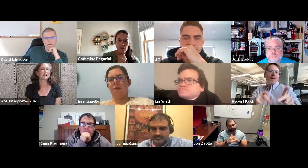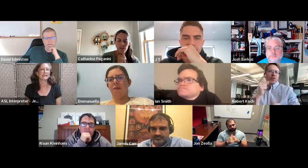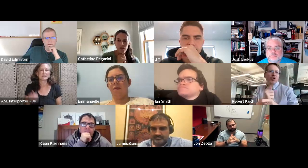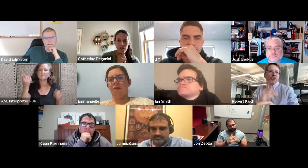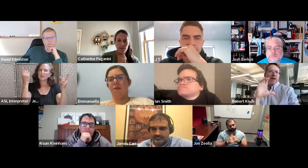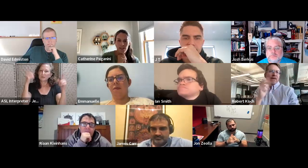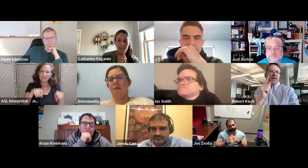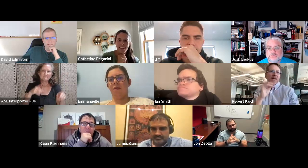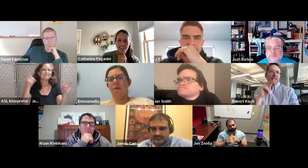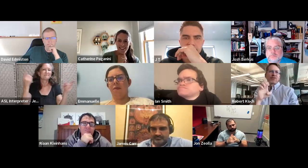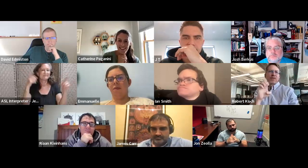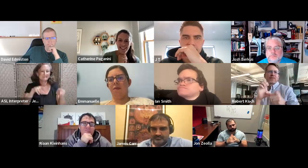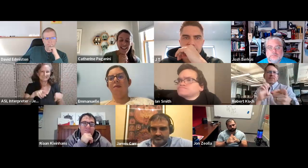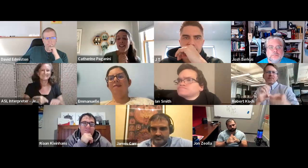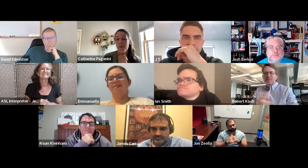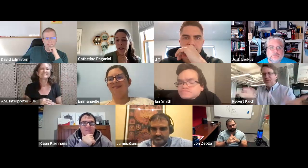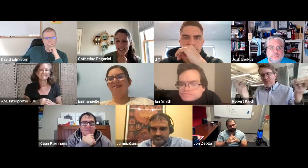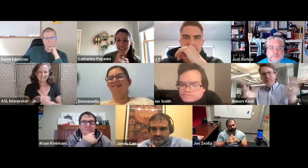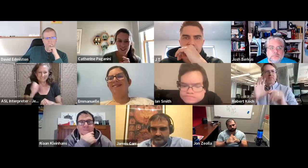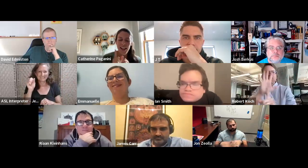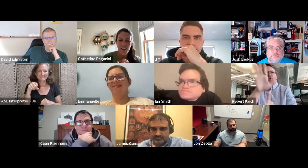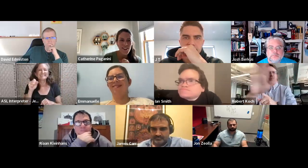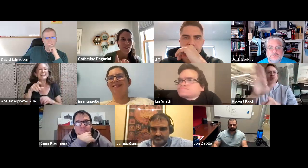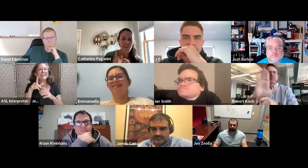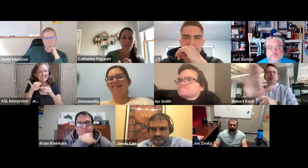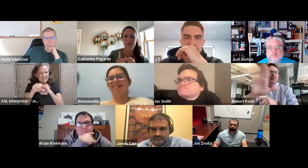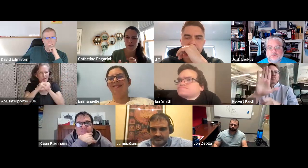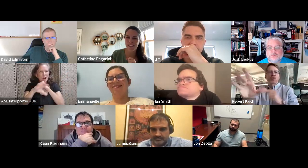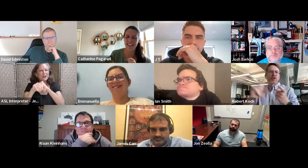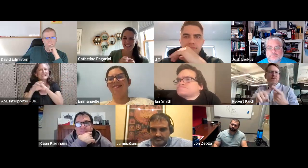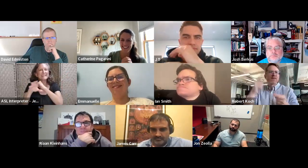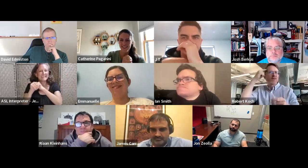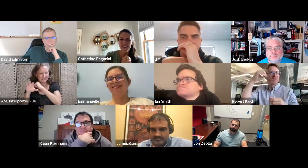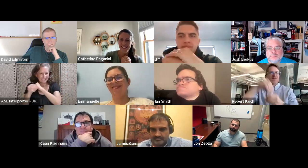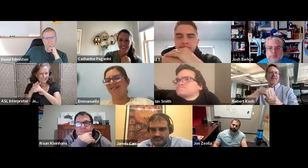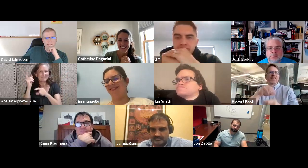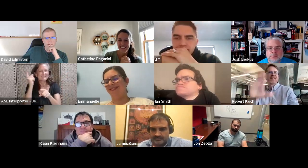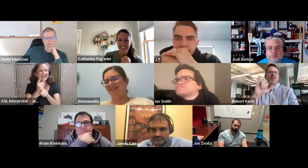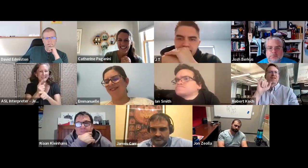like marketing. Yeah. Yeah. It is marketing too. I know like a lot of people say it's like